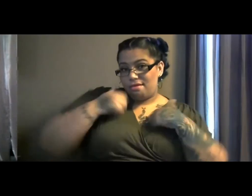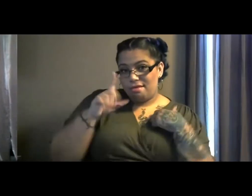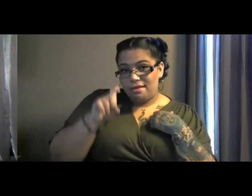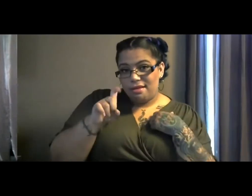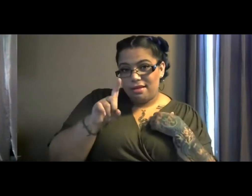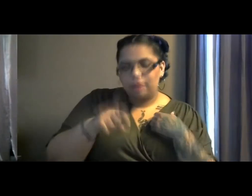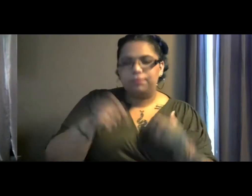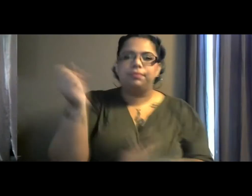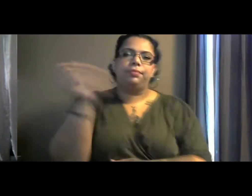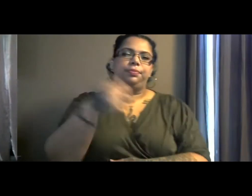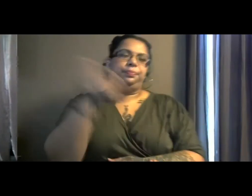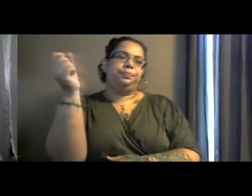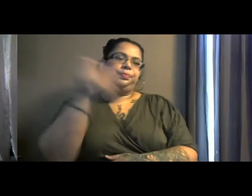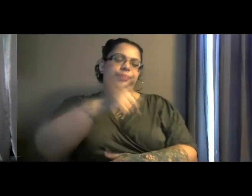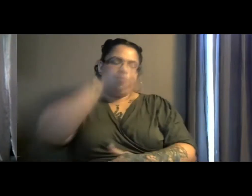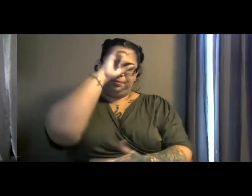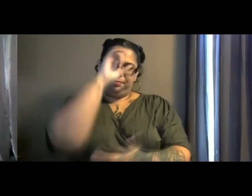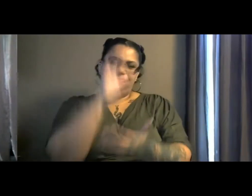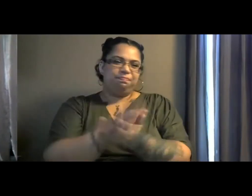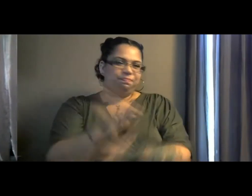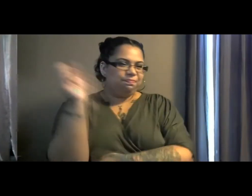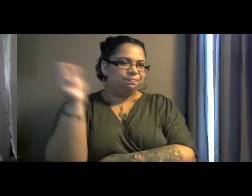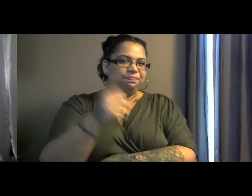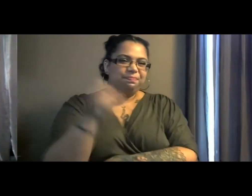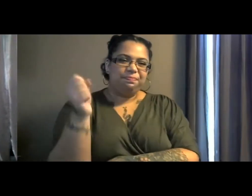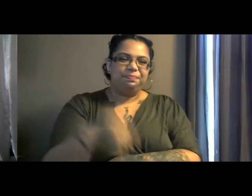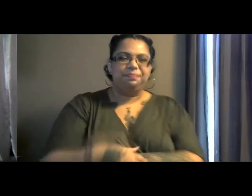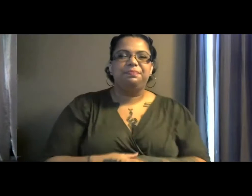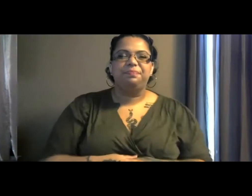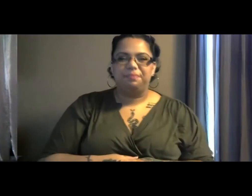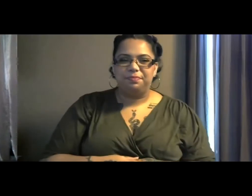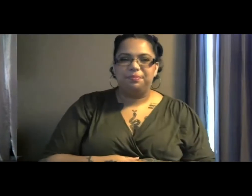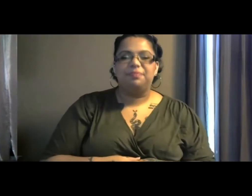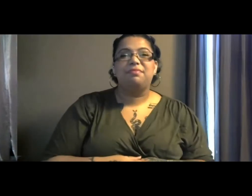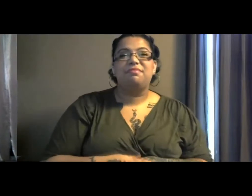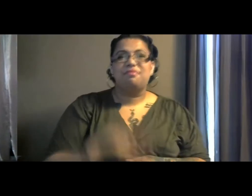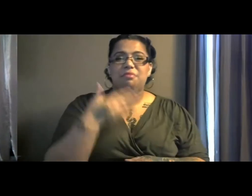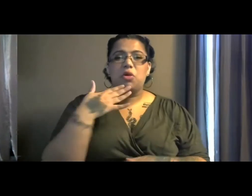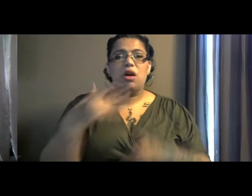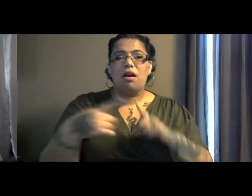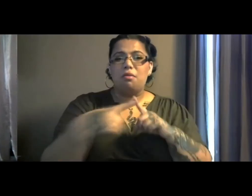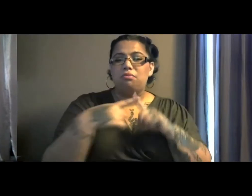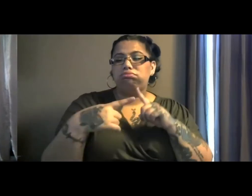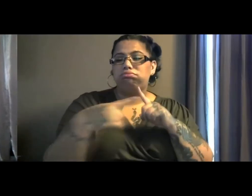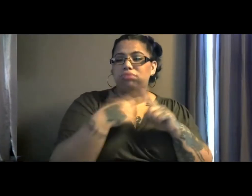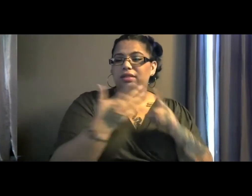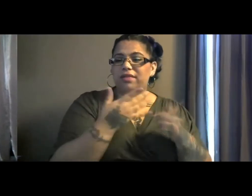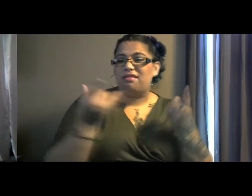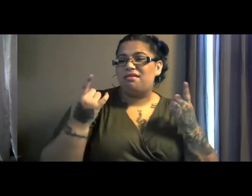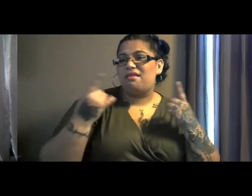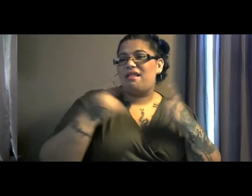you better believe it. Good fortune on your